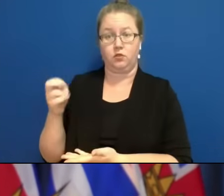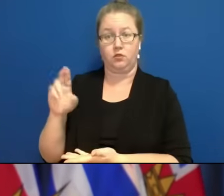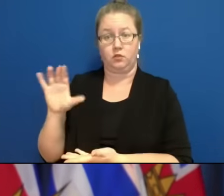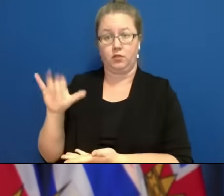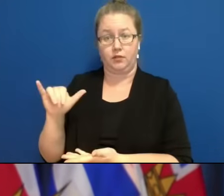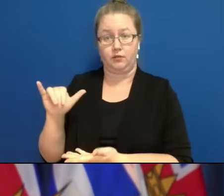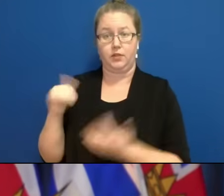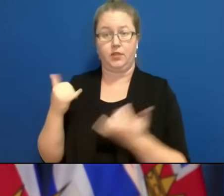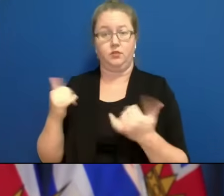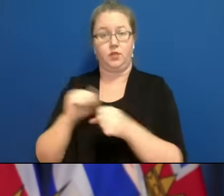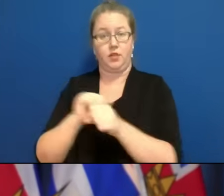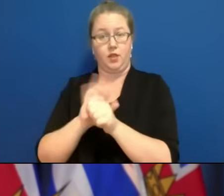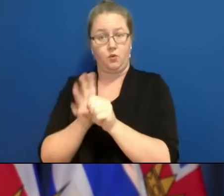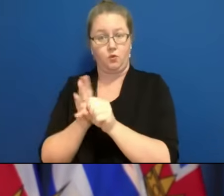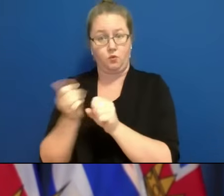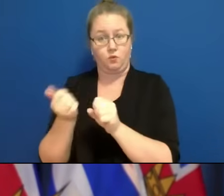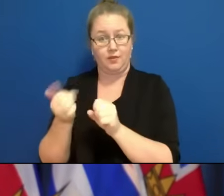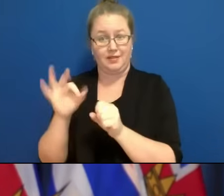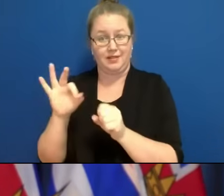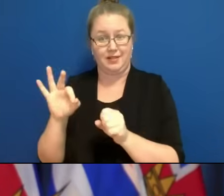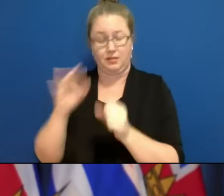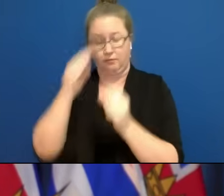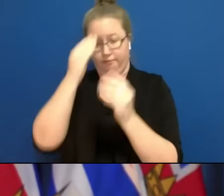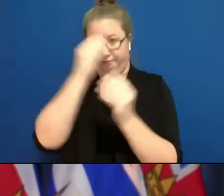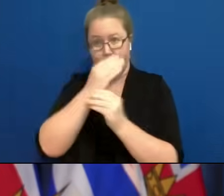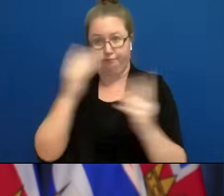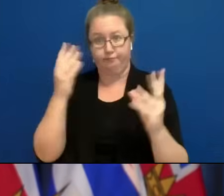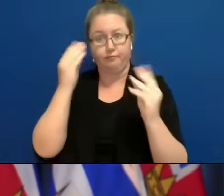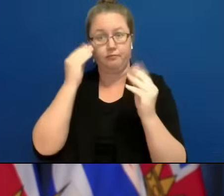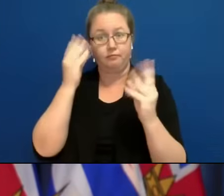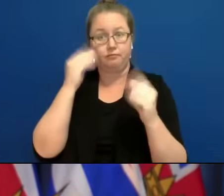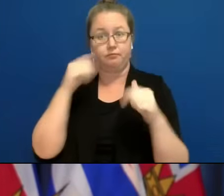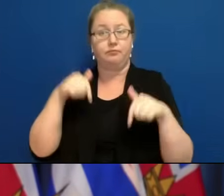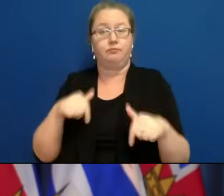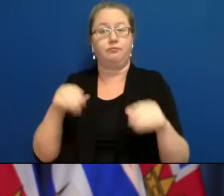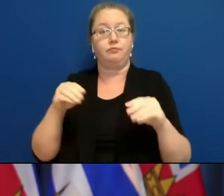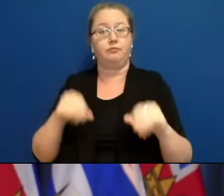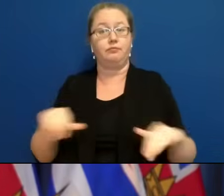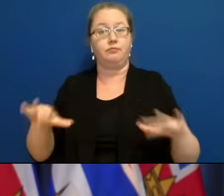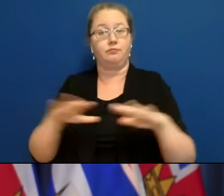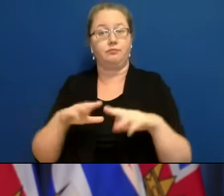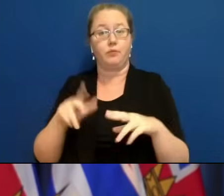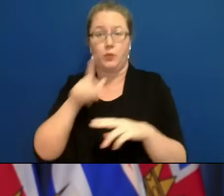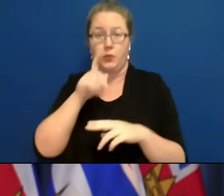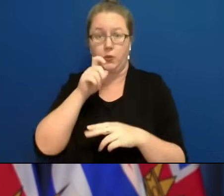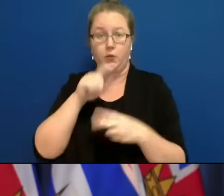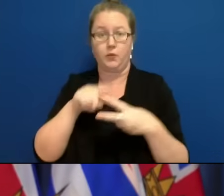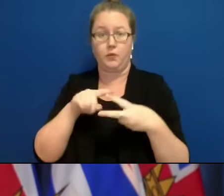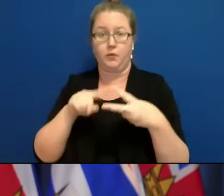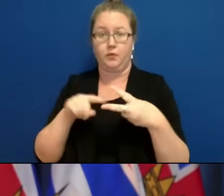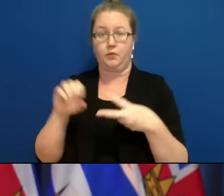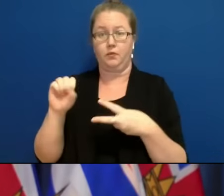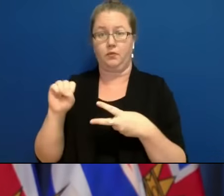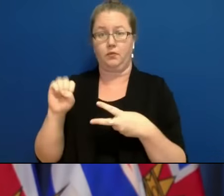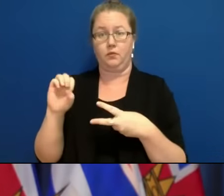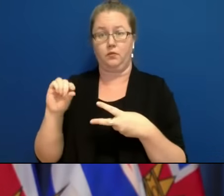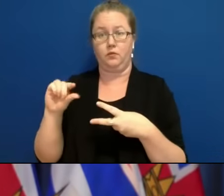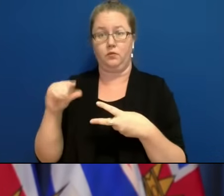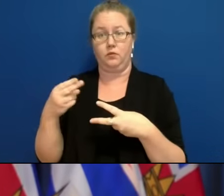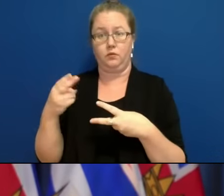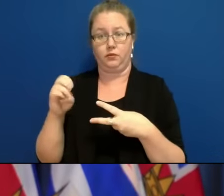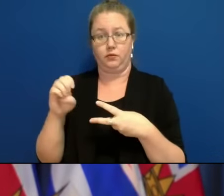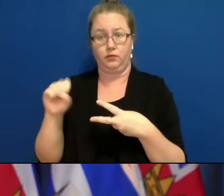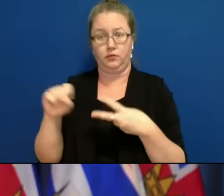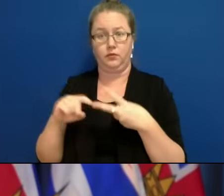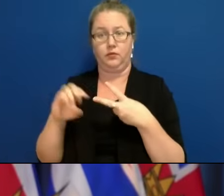COVID-19 briefing for today. We're honored to be here on the territory of the Lekwungen-speaking people of the Songhees and the